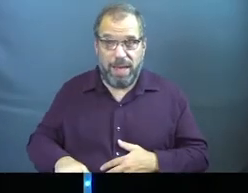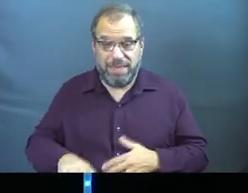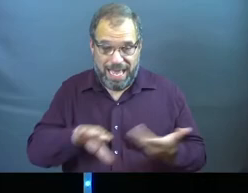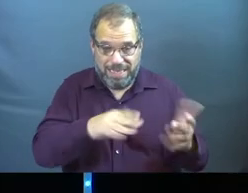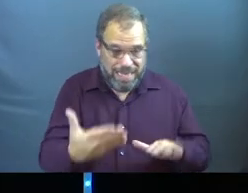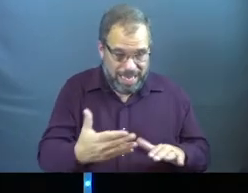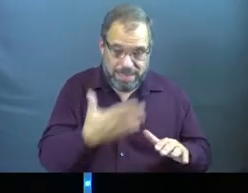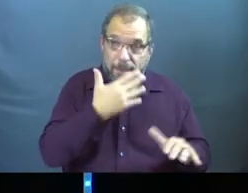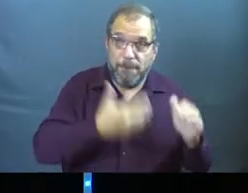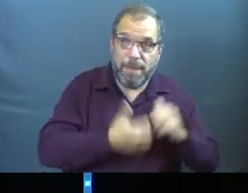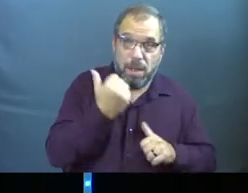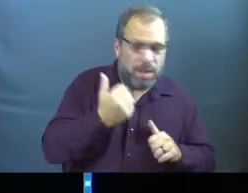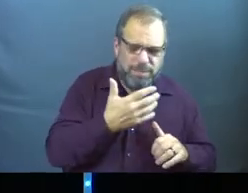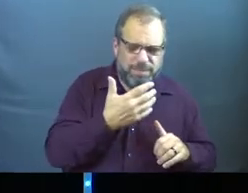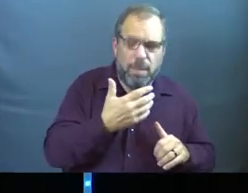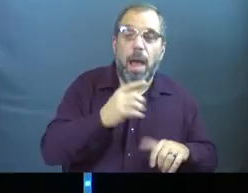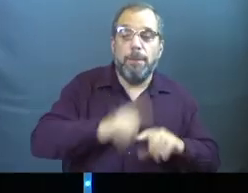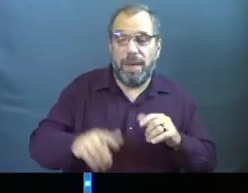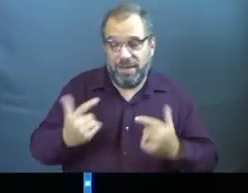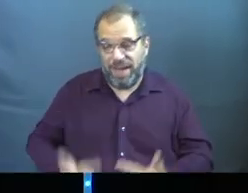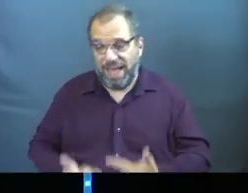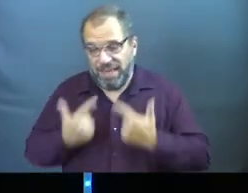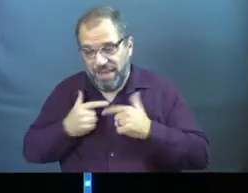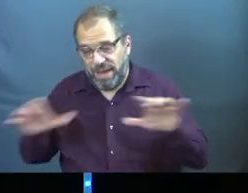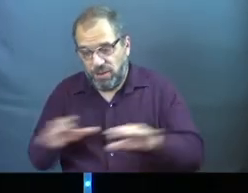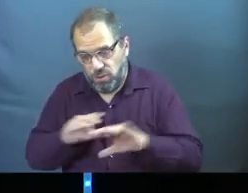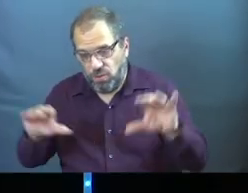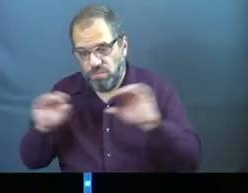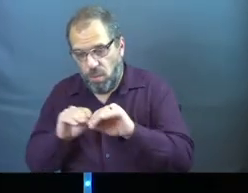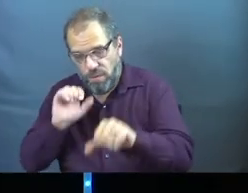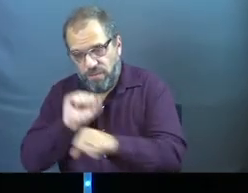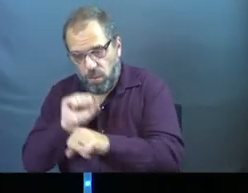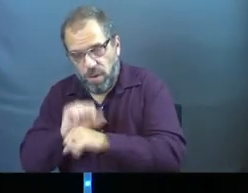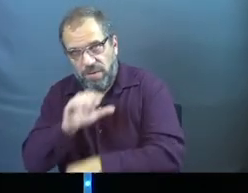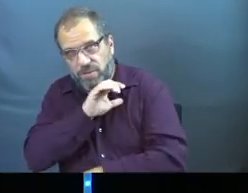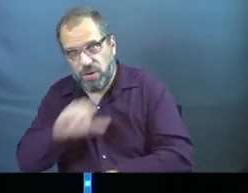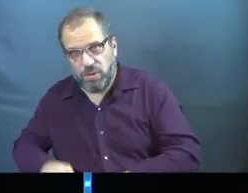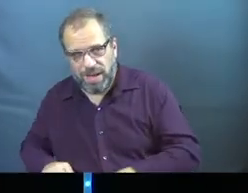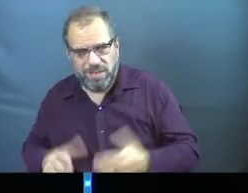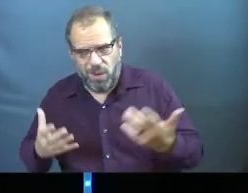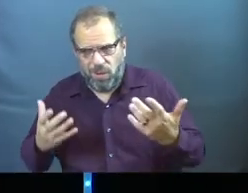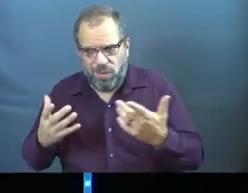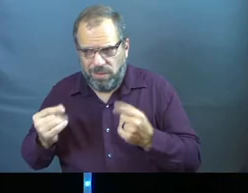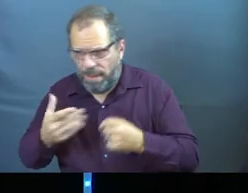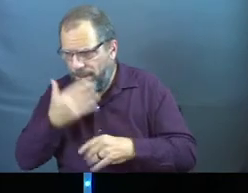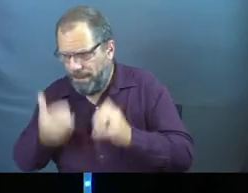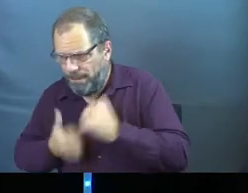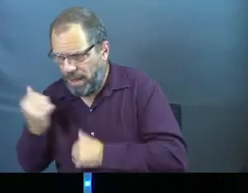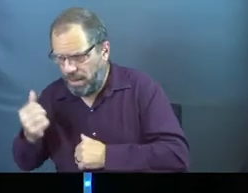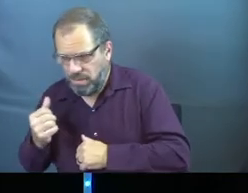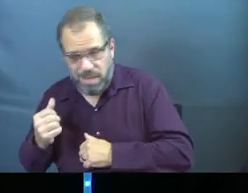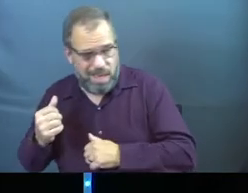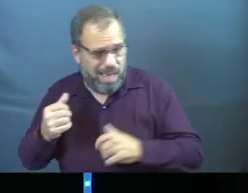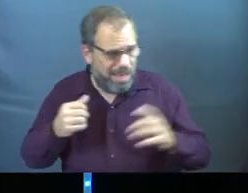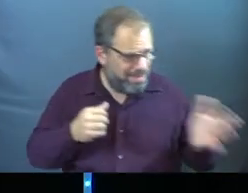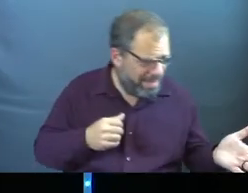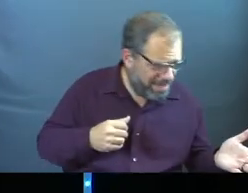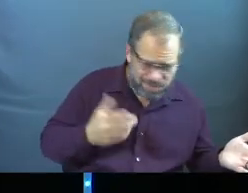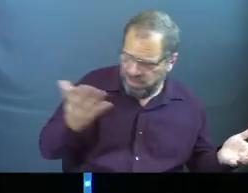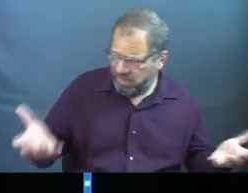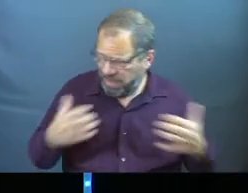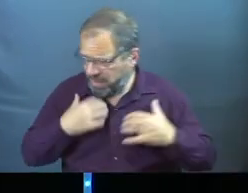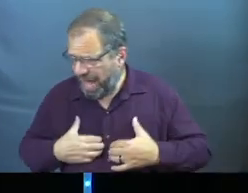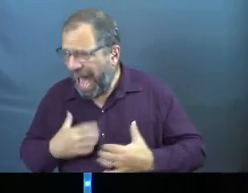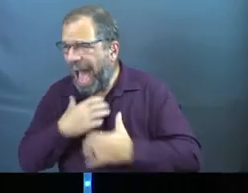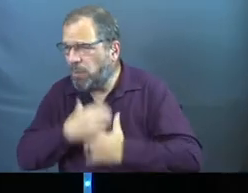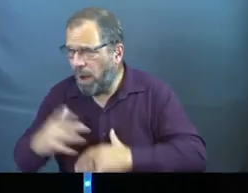and dying is even better. But if I live, I can do more fruitful works for Christ. So I really don't know which is better. I'm torn between two desires.